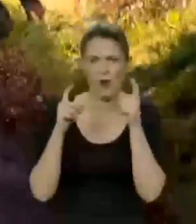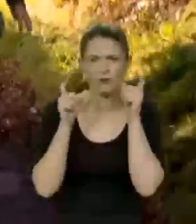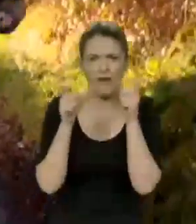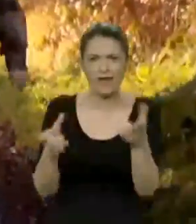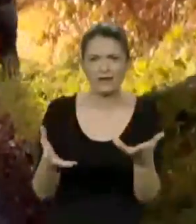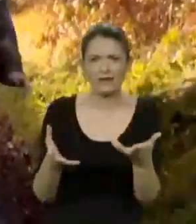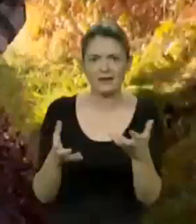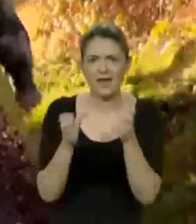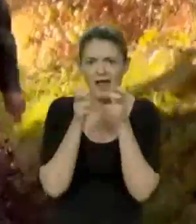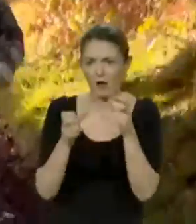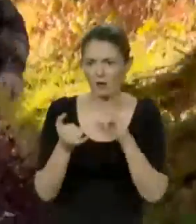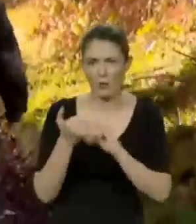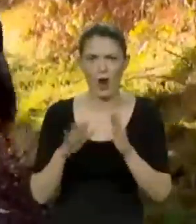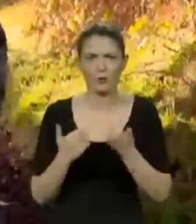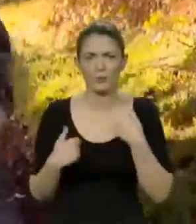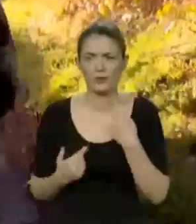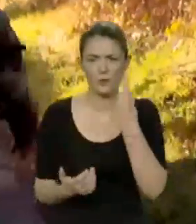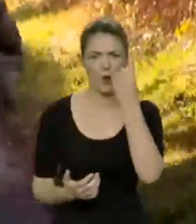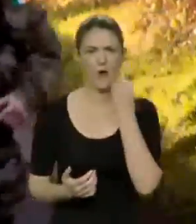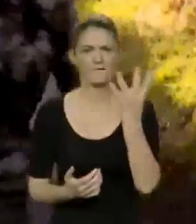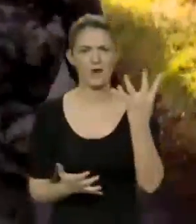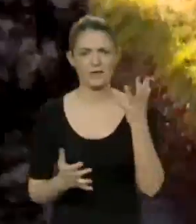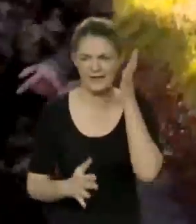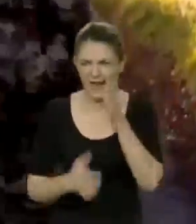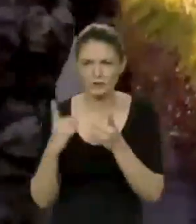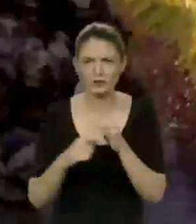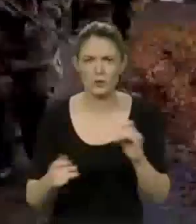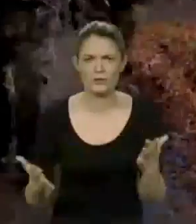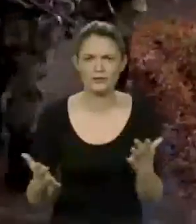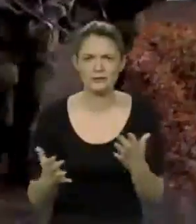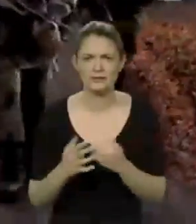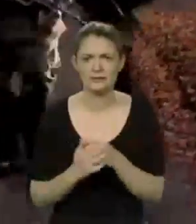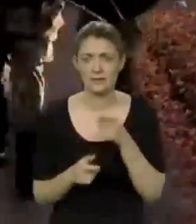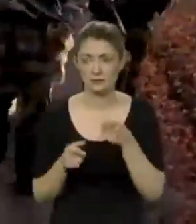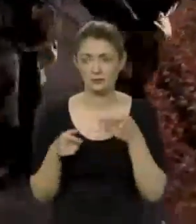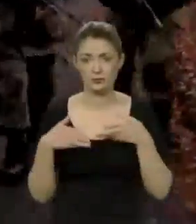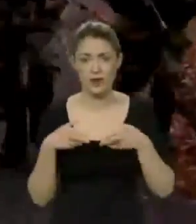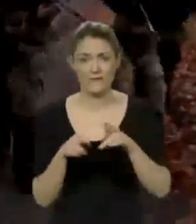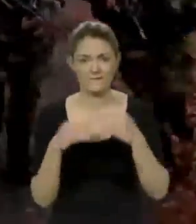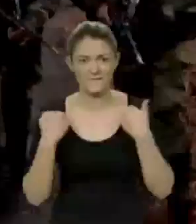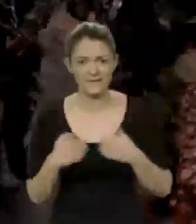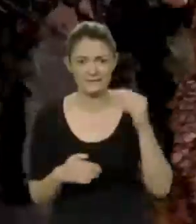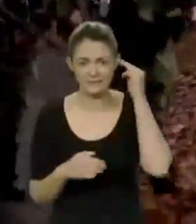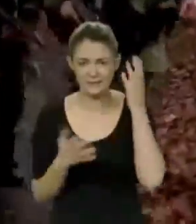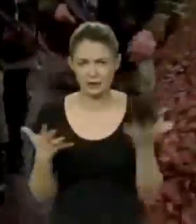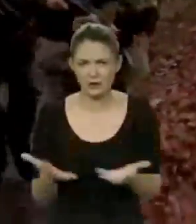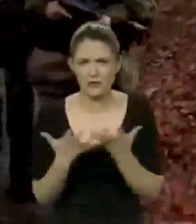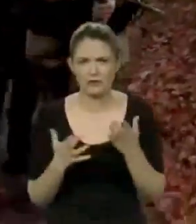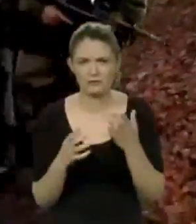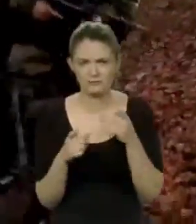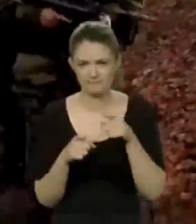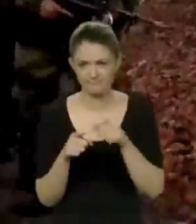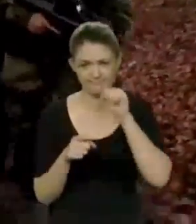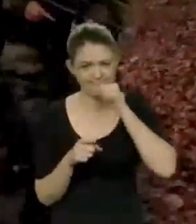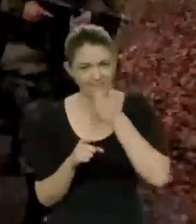Ah! Who are we? 104! Let's do it! This is a trial of physical and mental endurance in battle